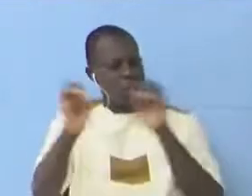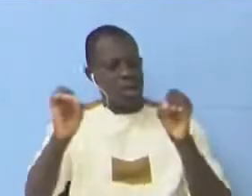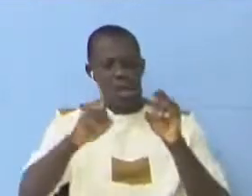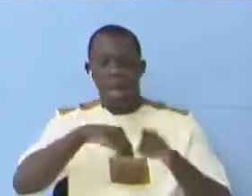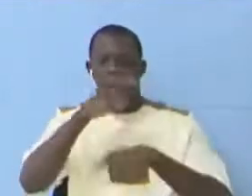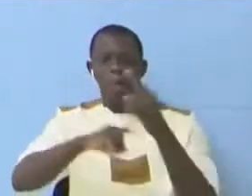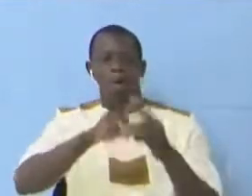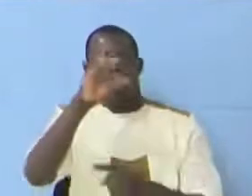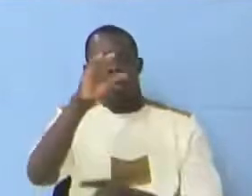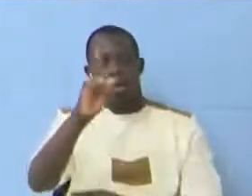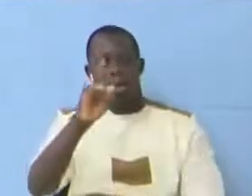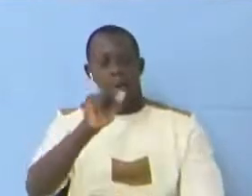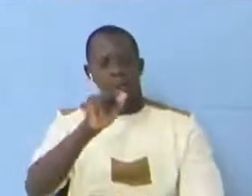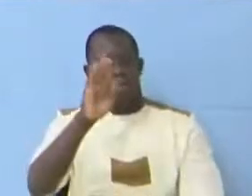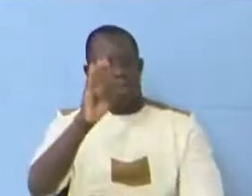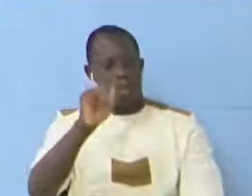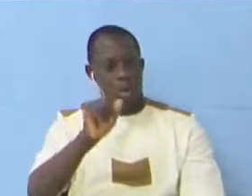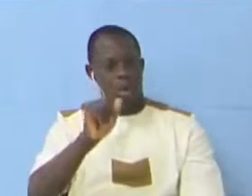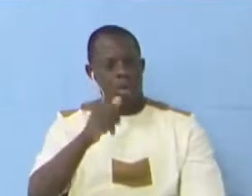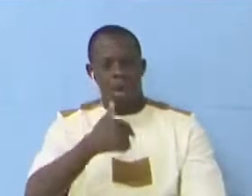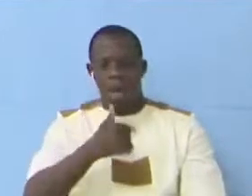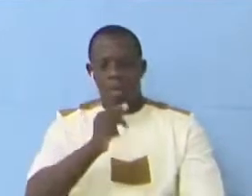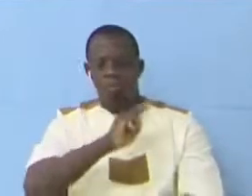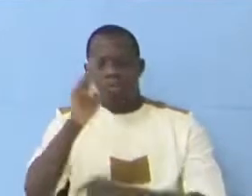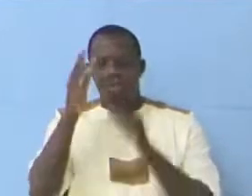I didn't know that he escaped.